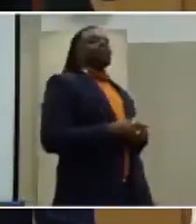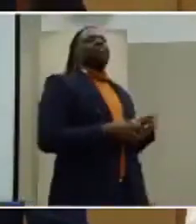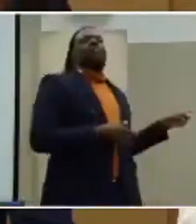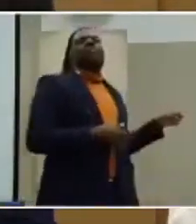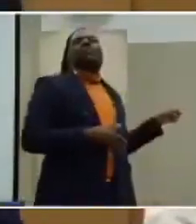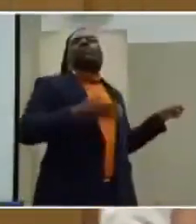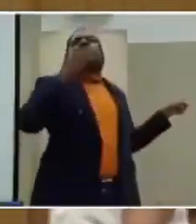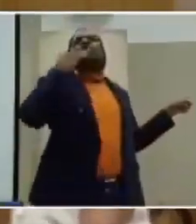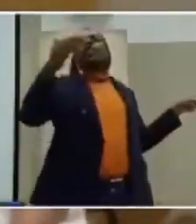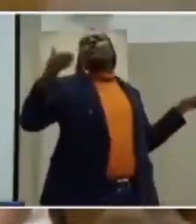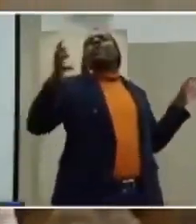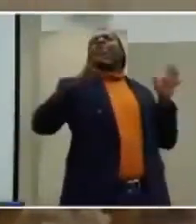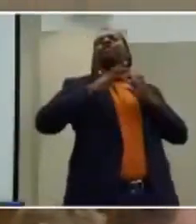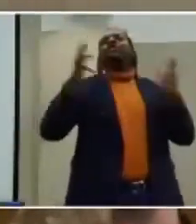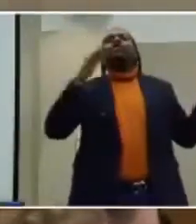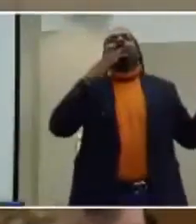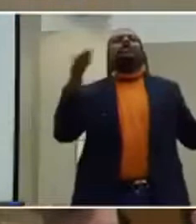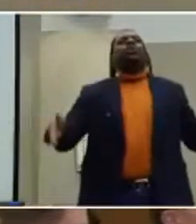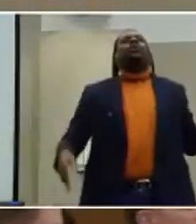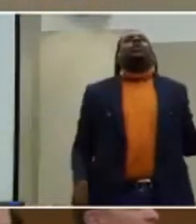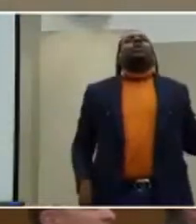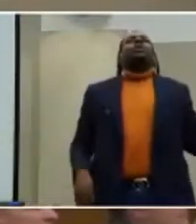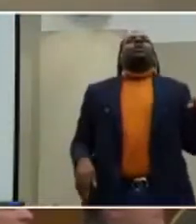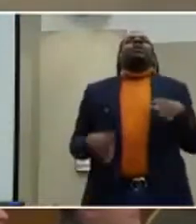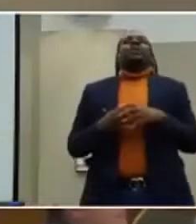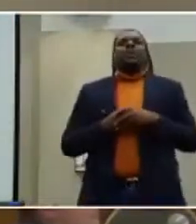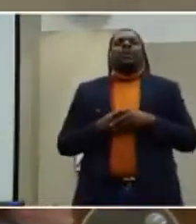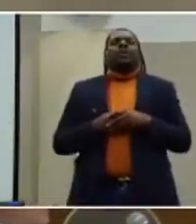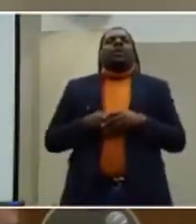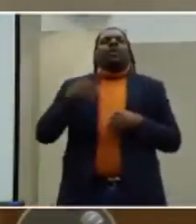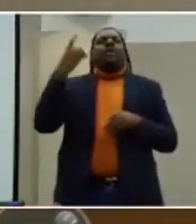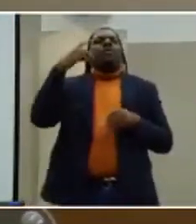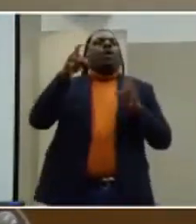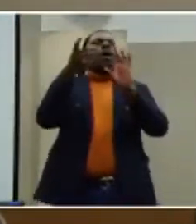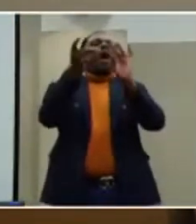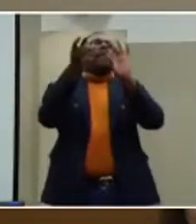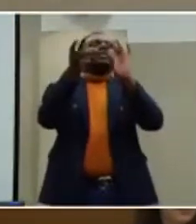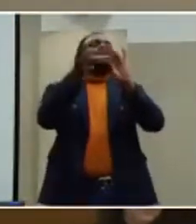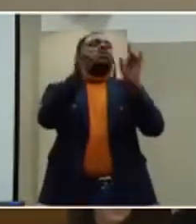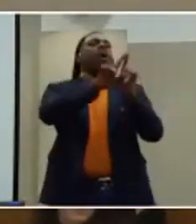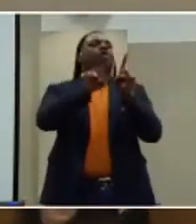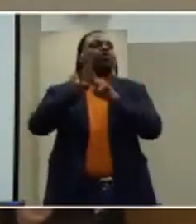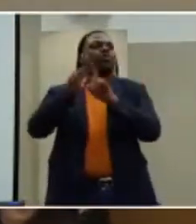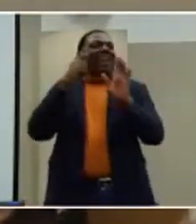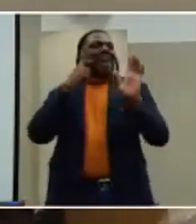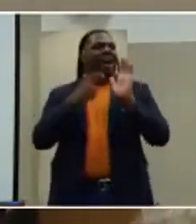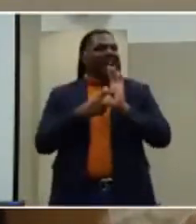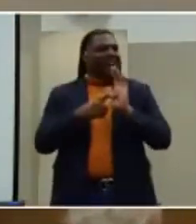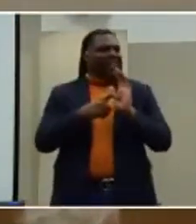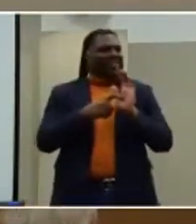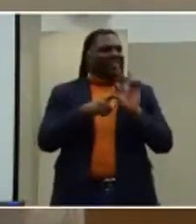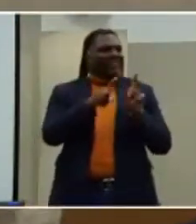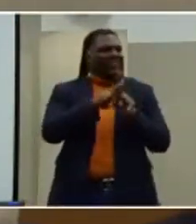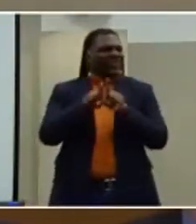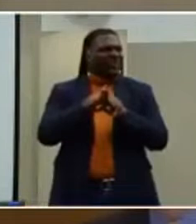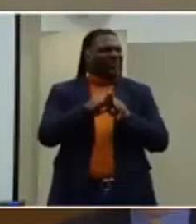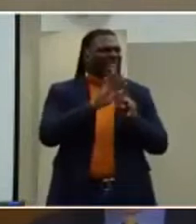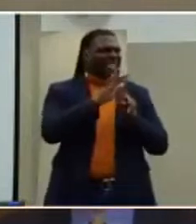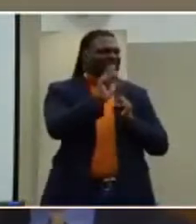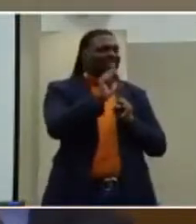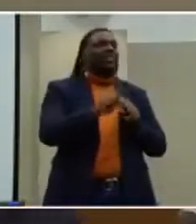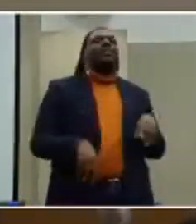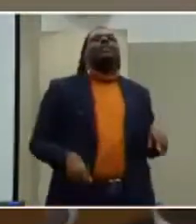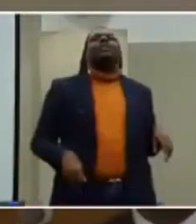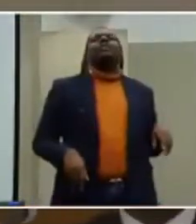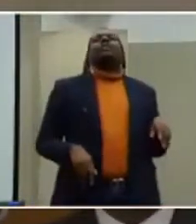Thank you very much, Lieutenant Governor, for the comments and also for the recognition. Excellent.